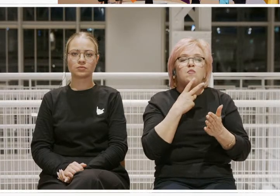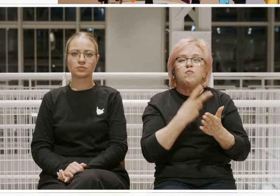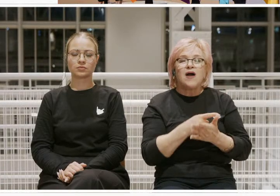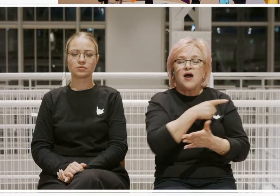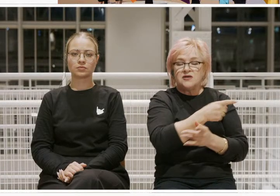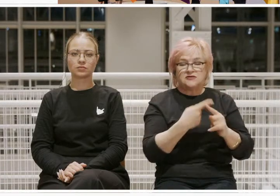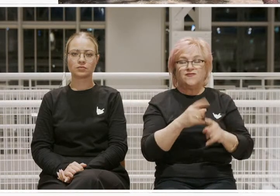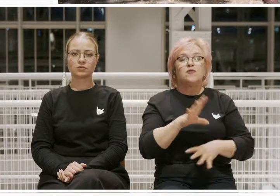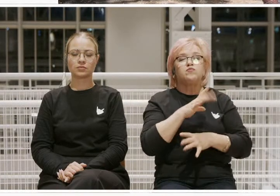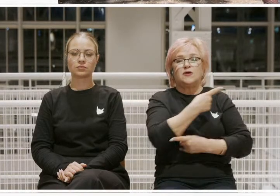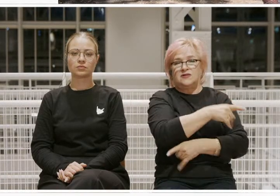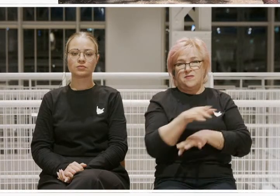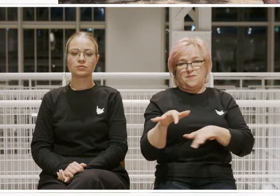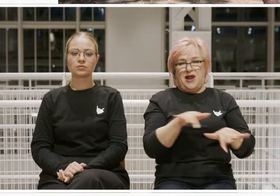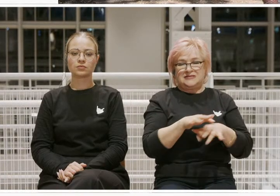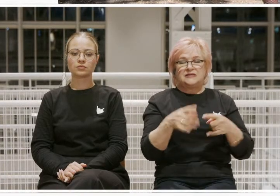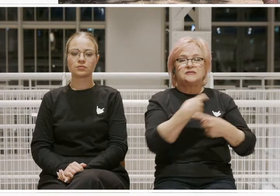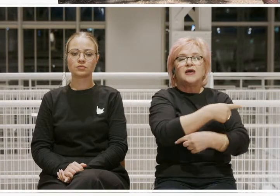flags.